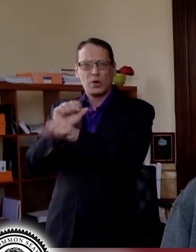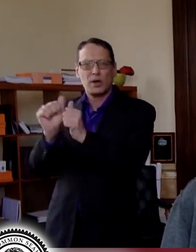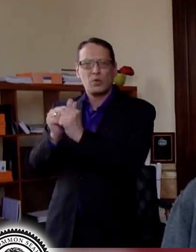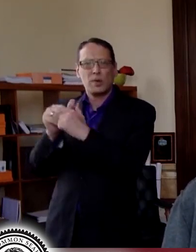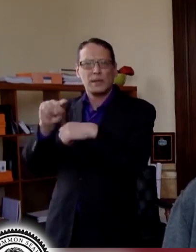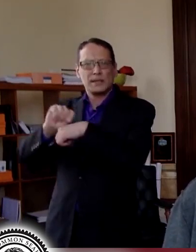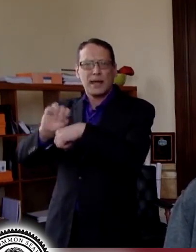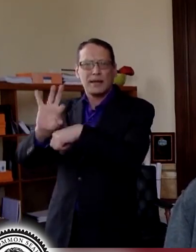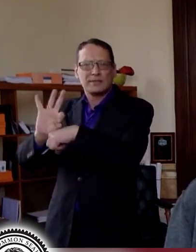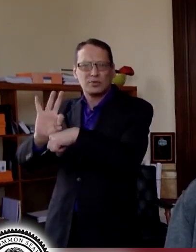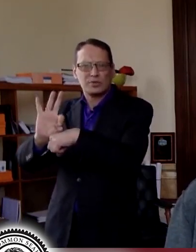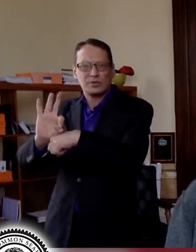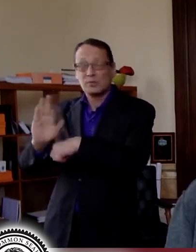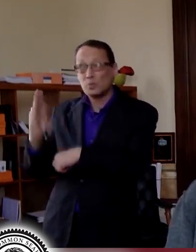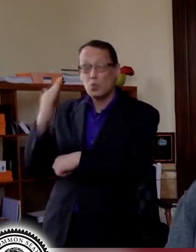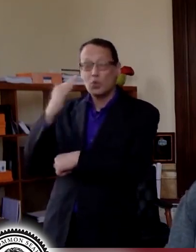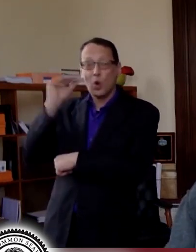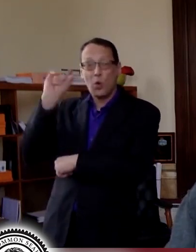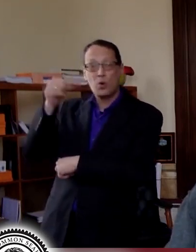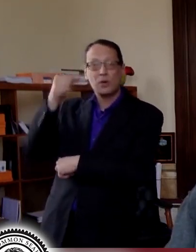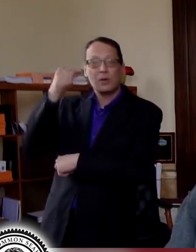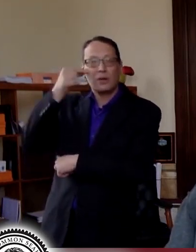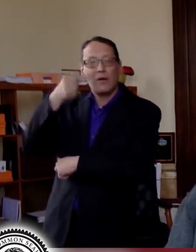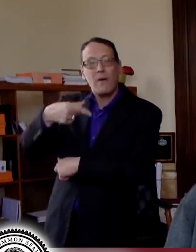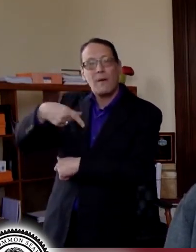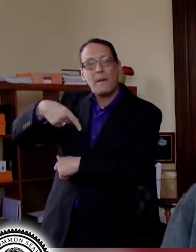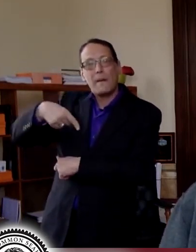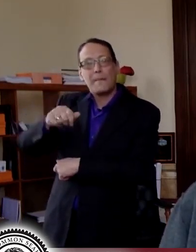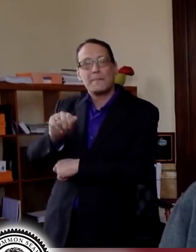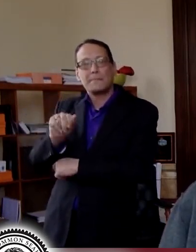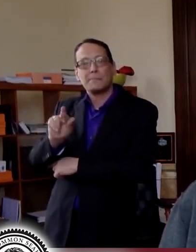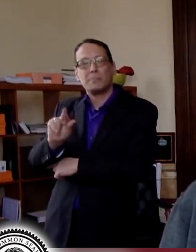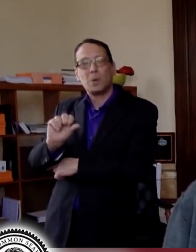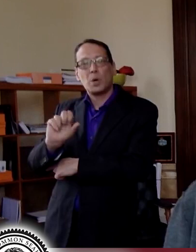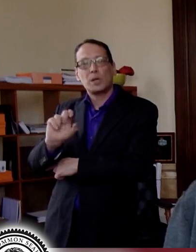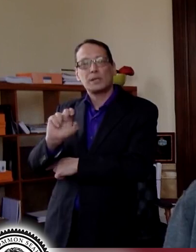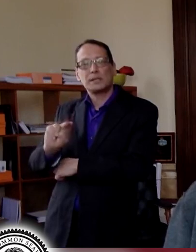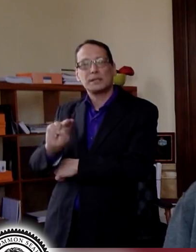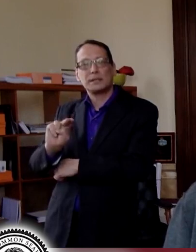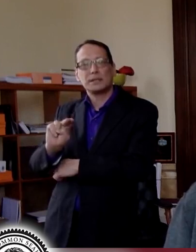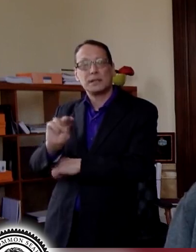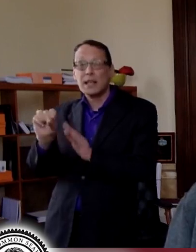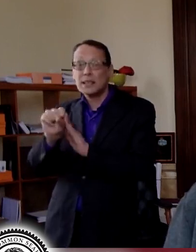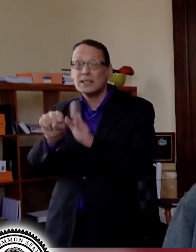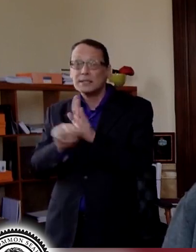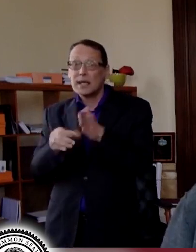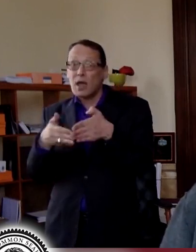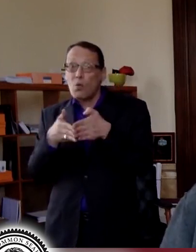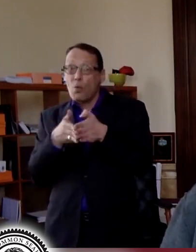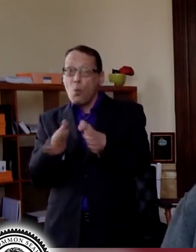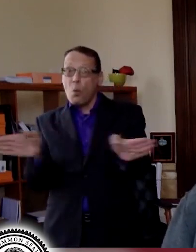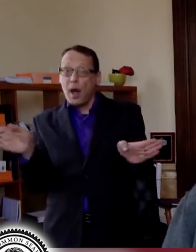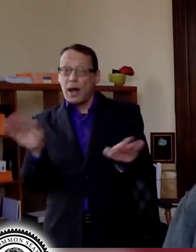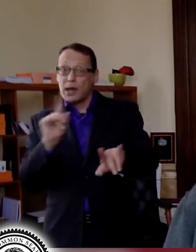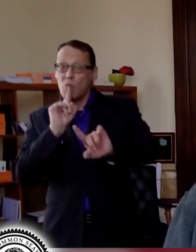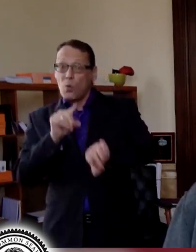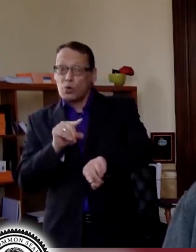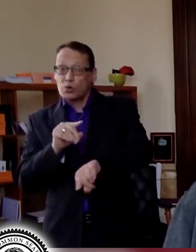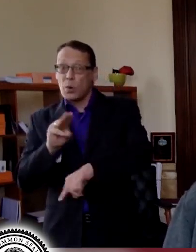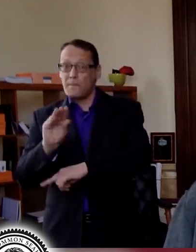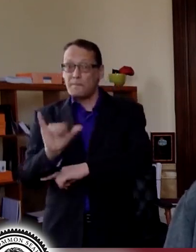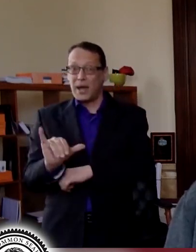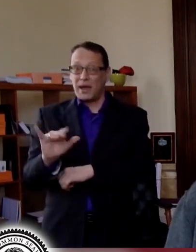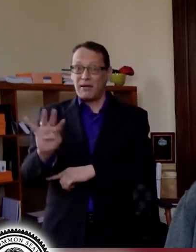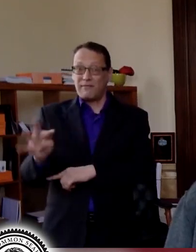force. We know that Governor Parson is lifting the statewide stay-at-home order really, it's lifted on May the 4th.